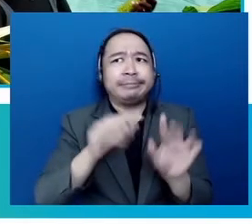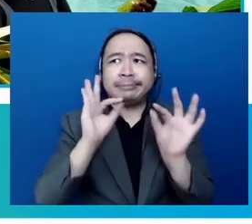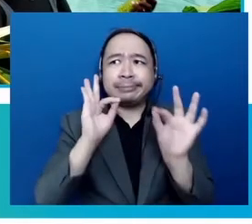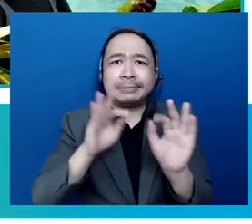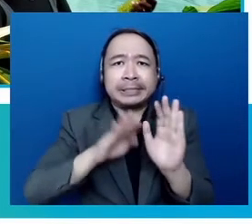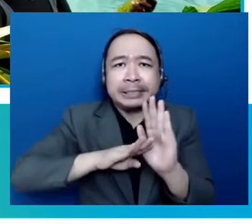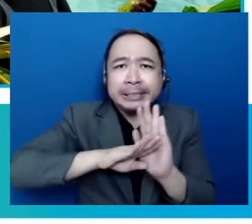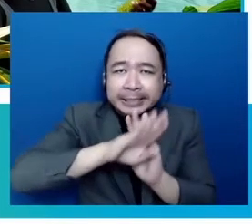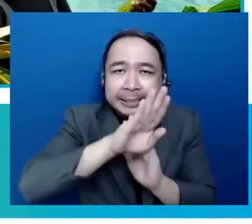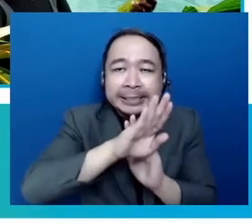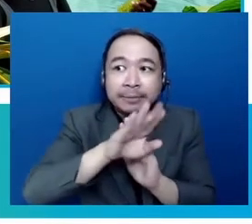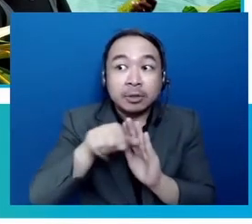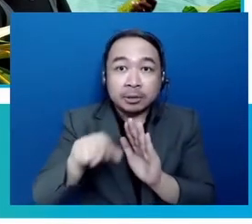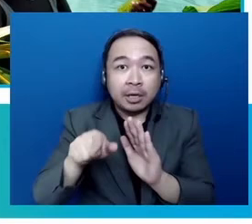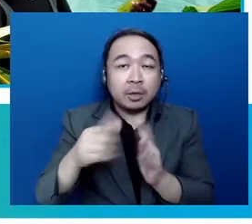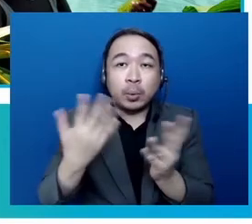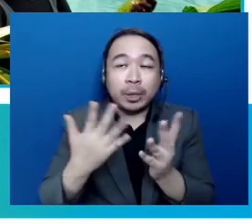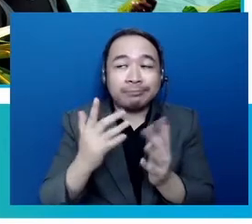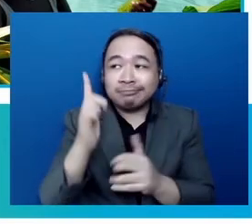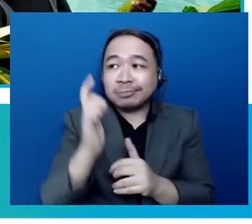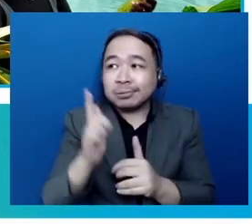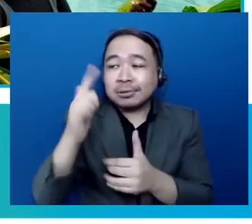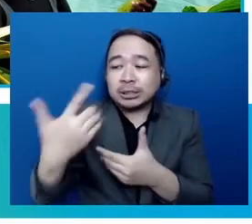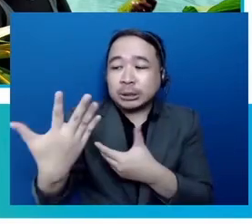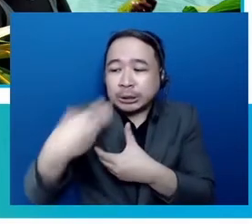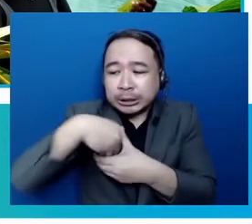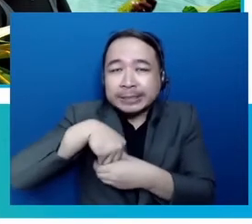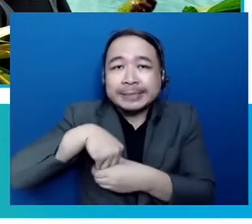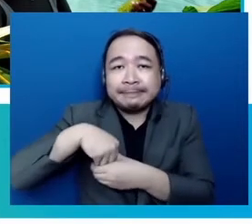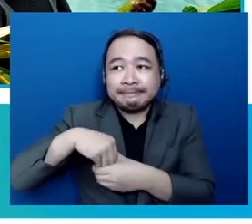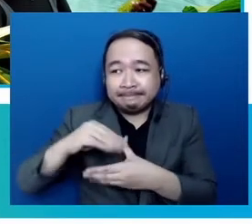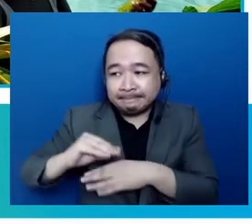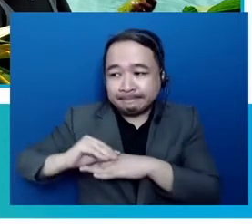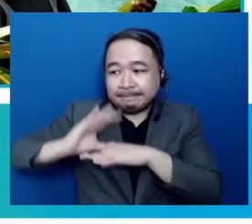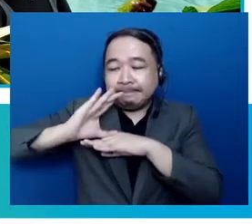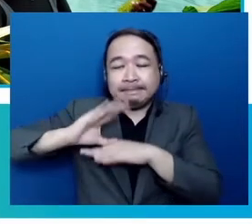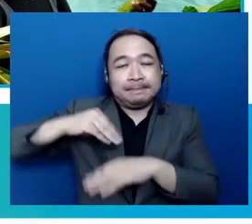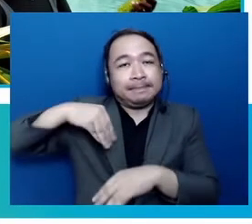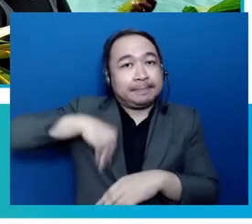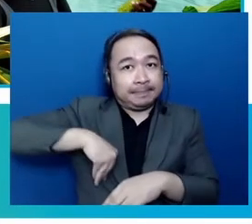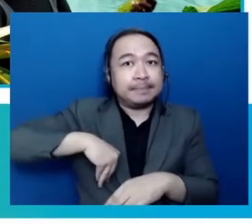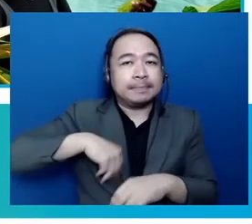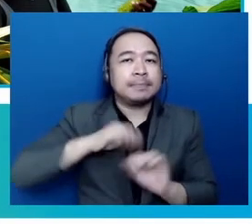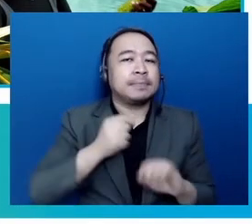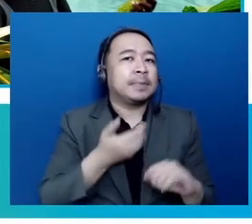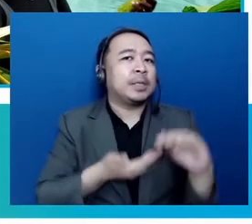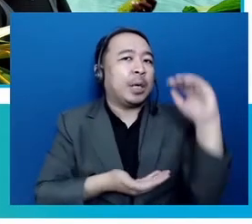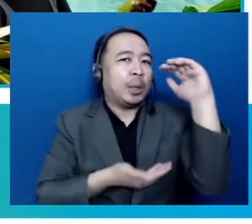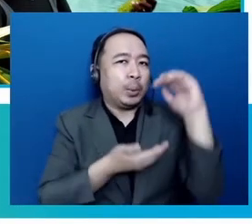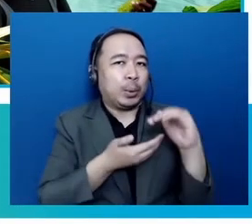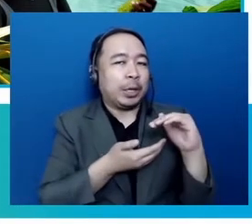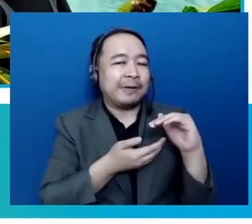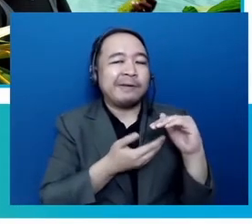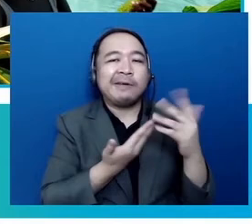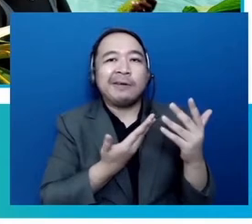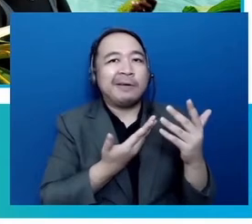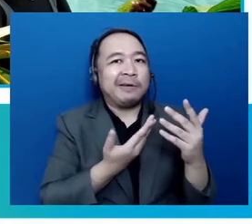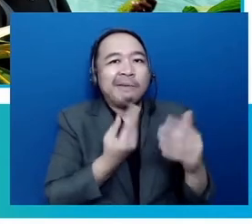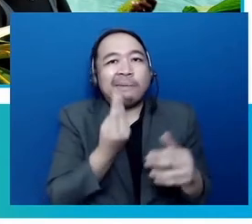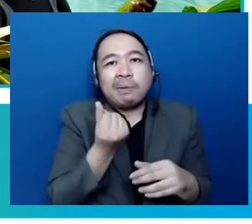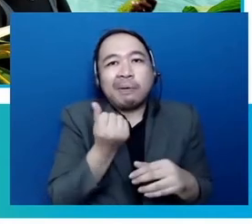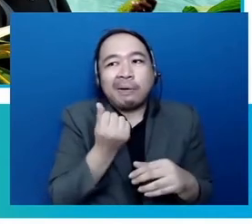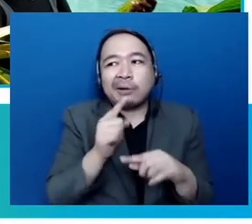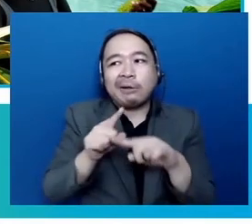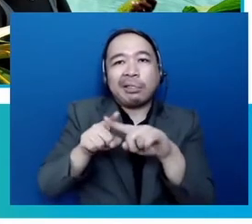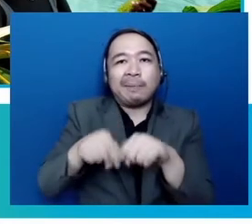of income source suggest a reducing in the level of economic dependency on